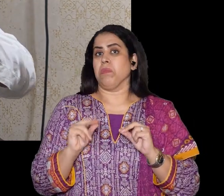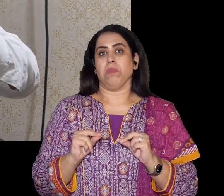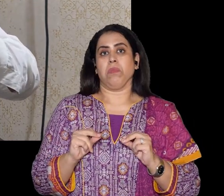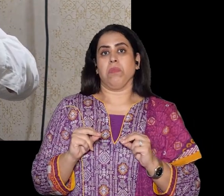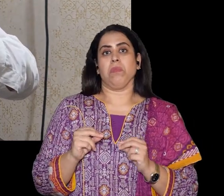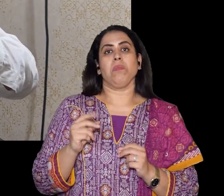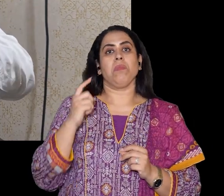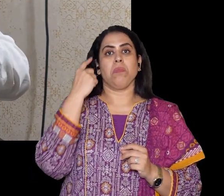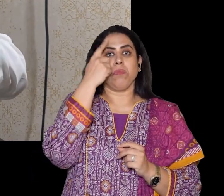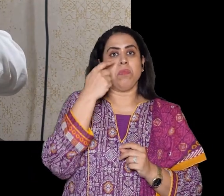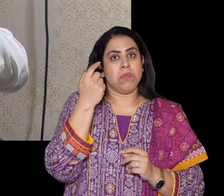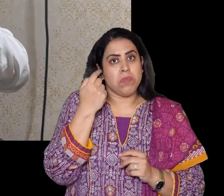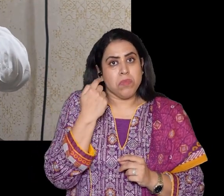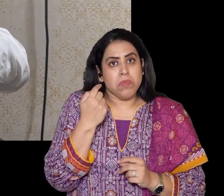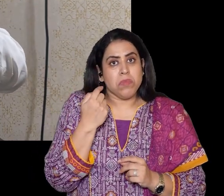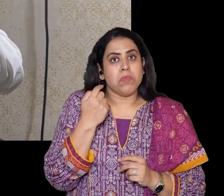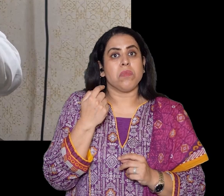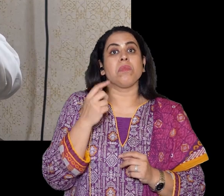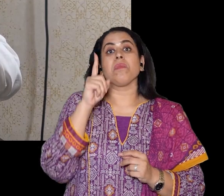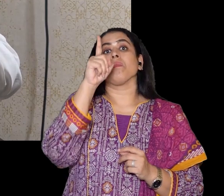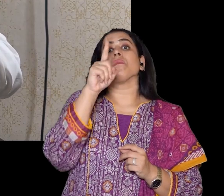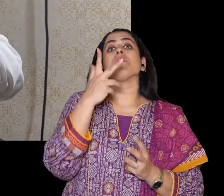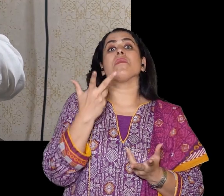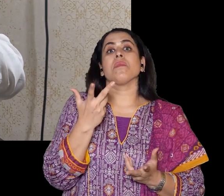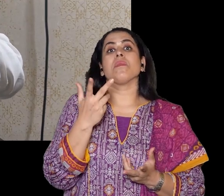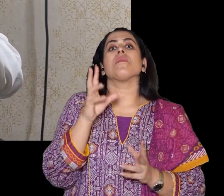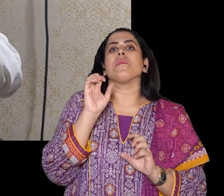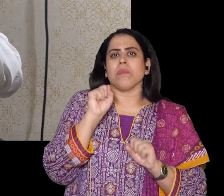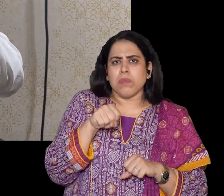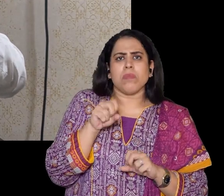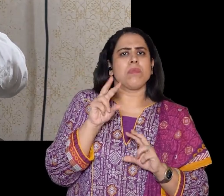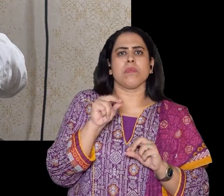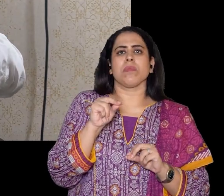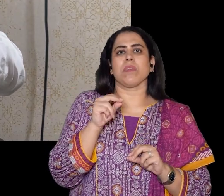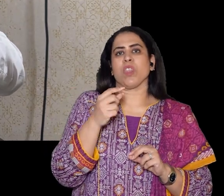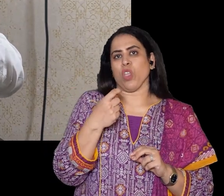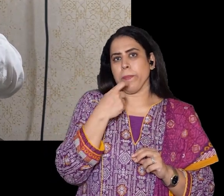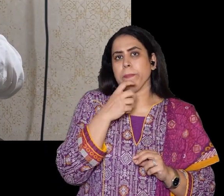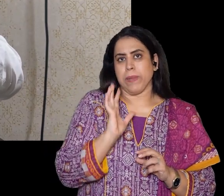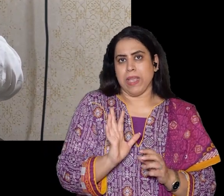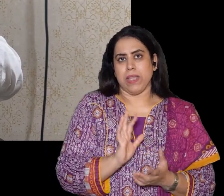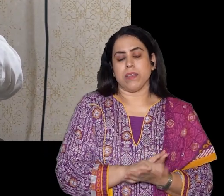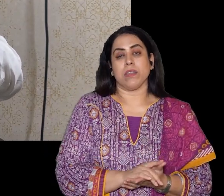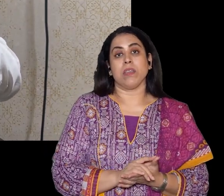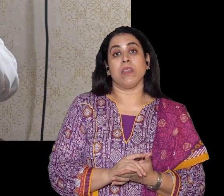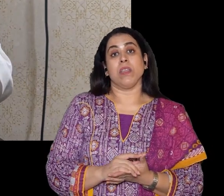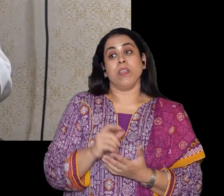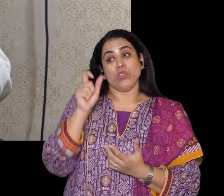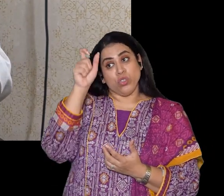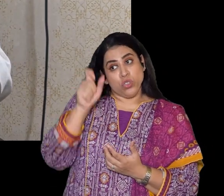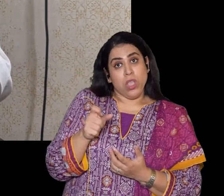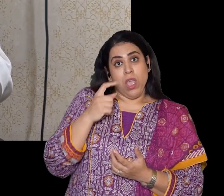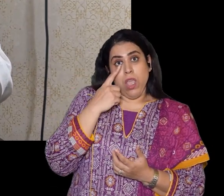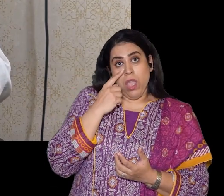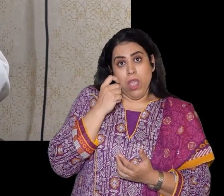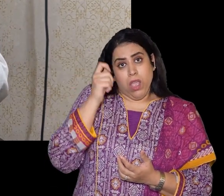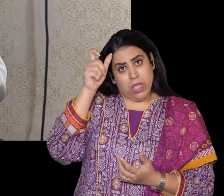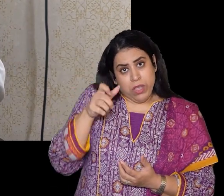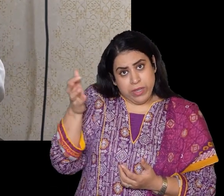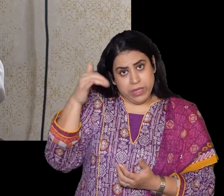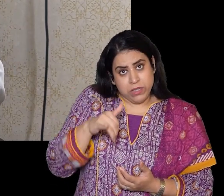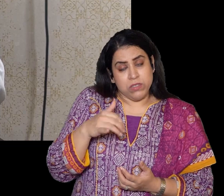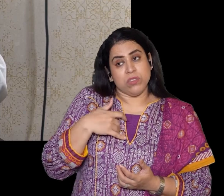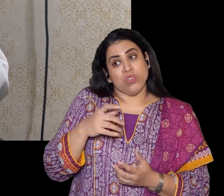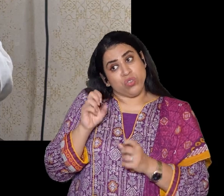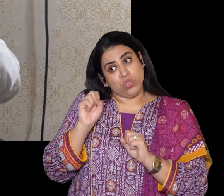do anything. We just have to identify the stage, and we just inform the patients that they should be very careful about their